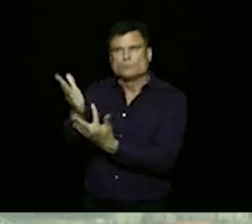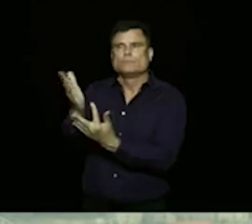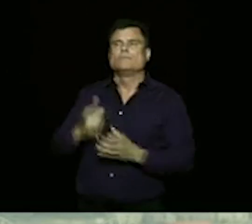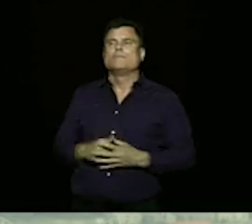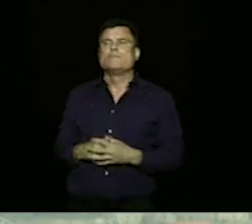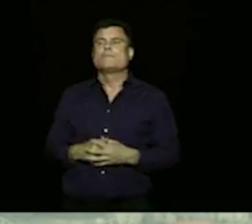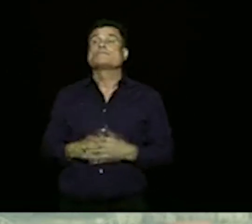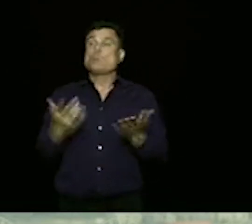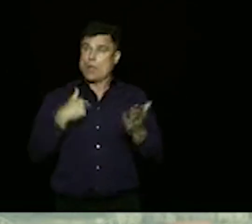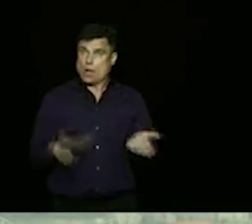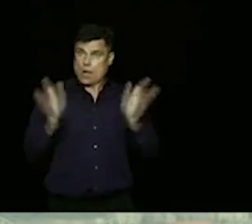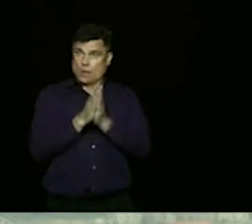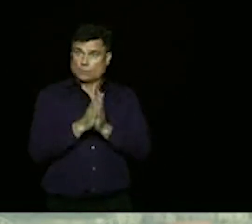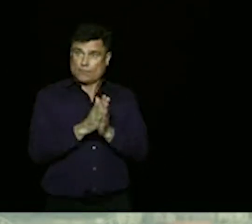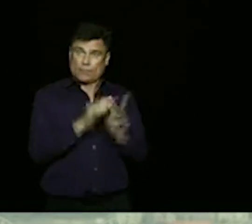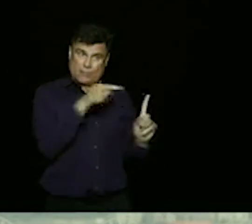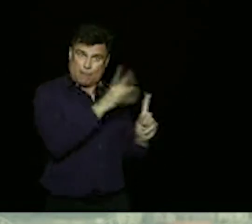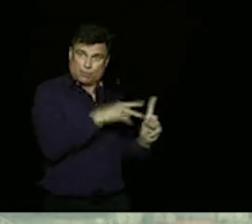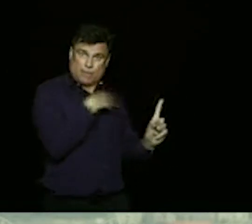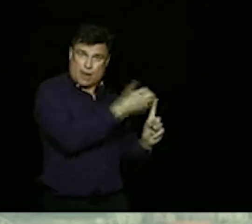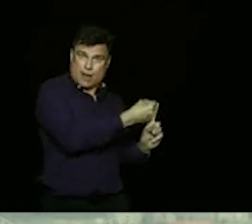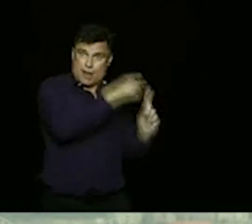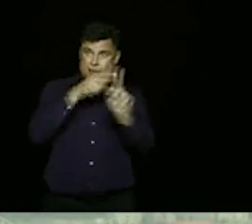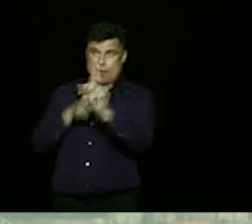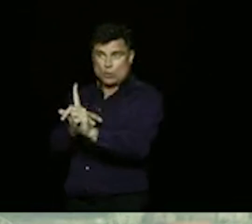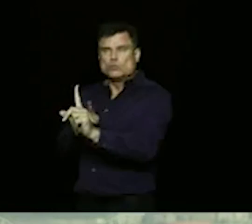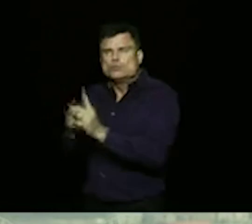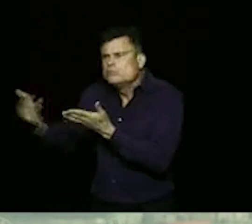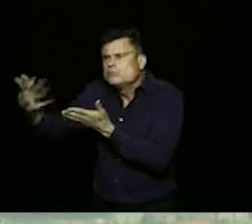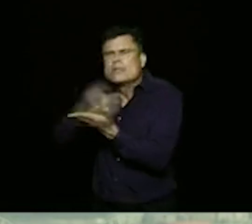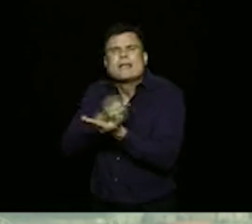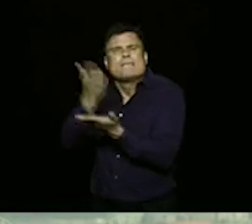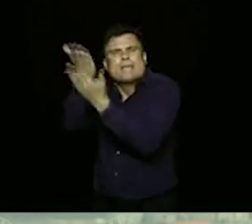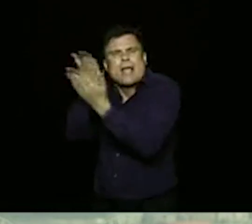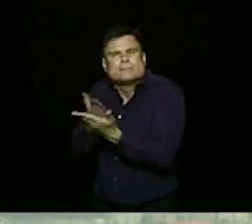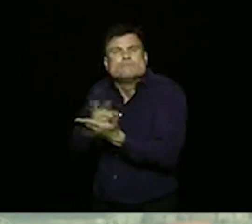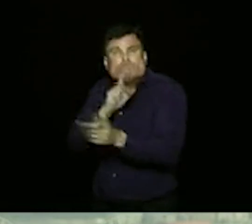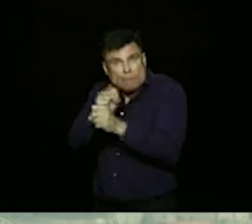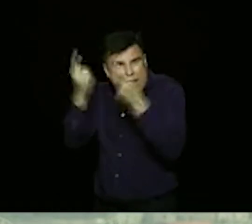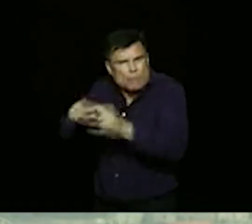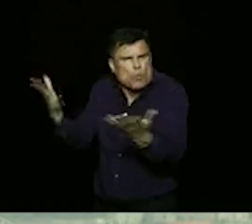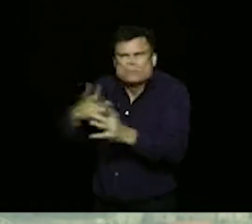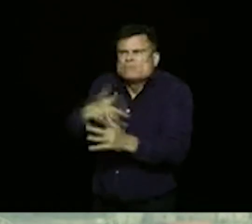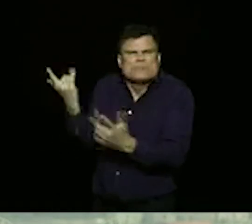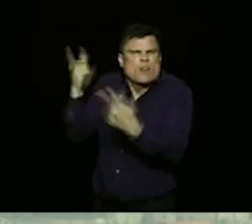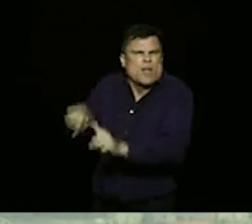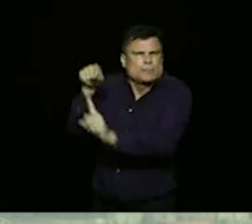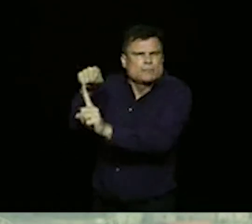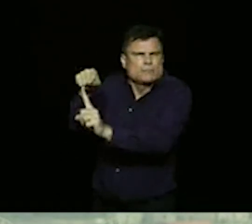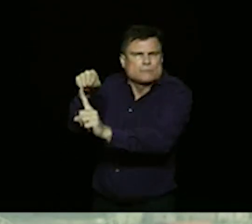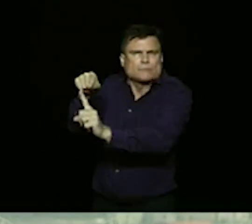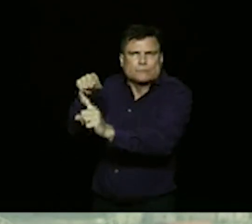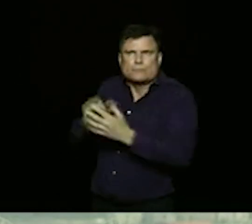recommendations as we go forward. As well, we need to work closely with the First Nations Health Council, with the Métis National Council, with the